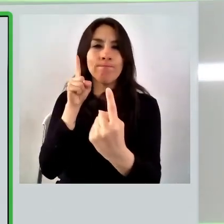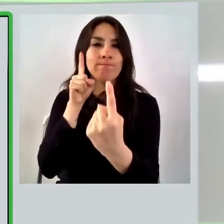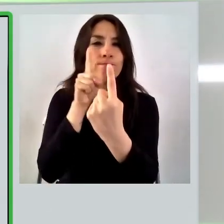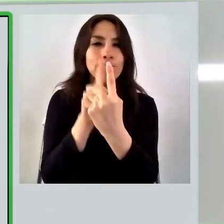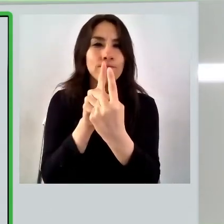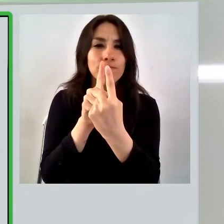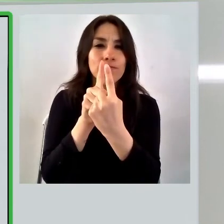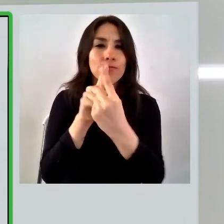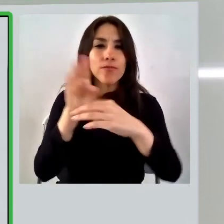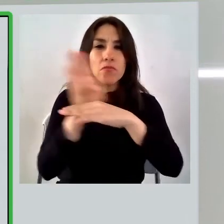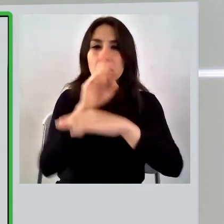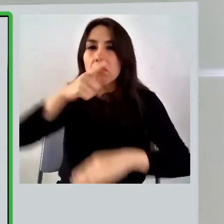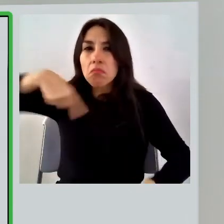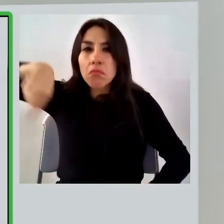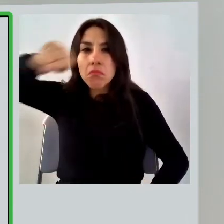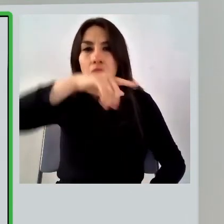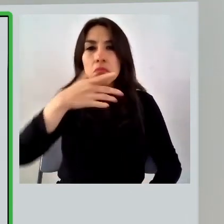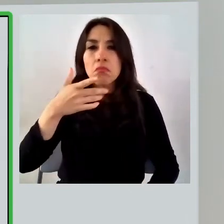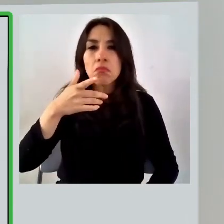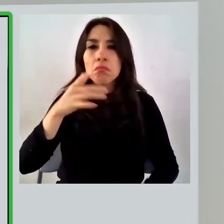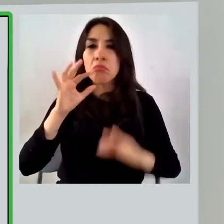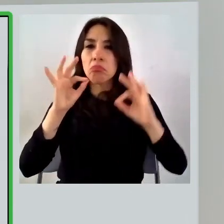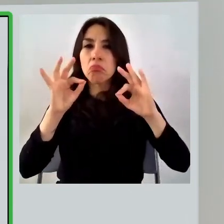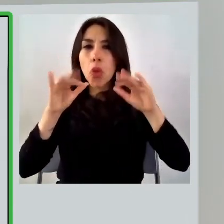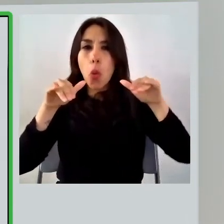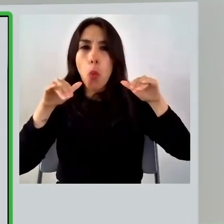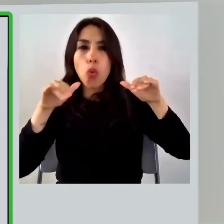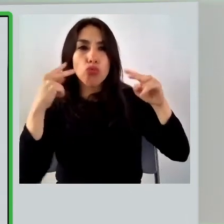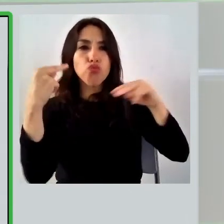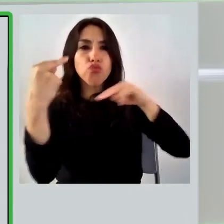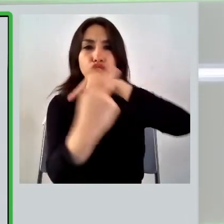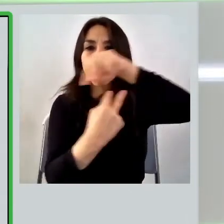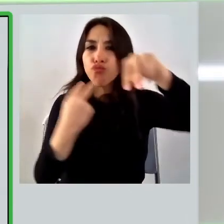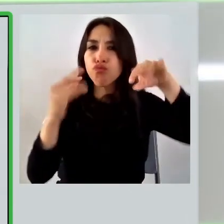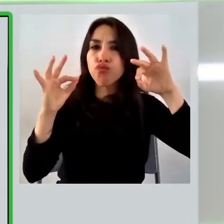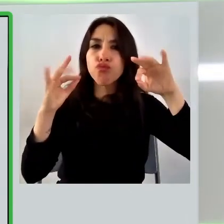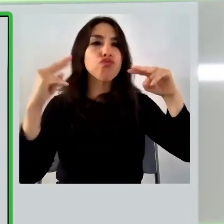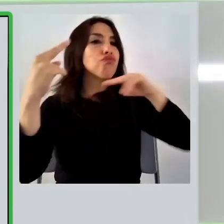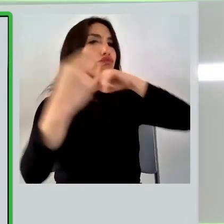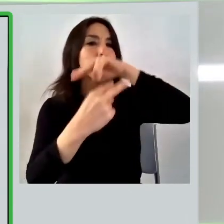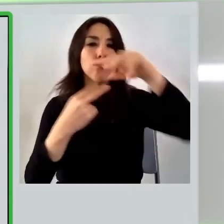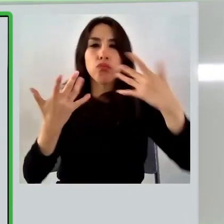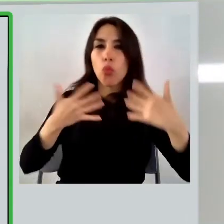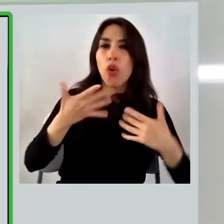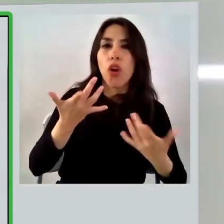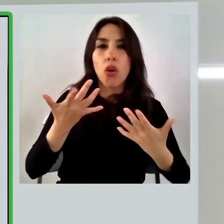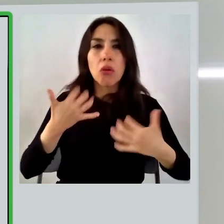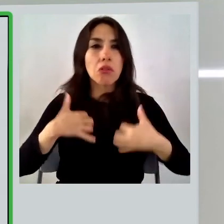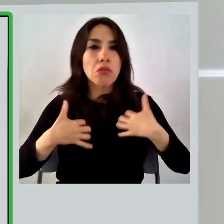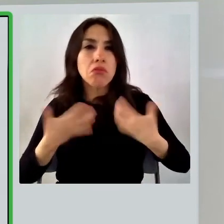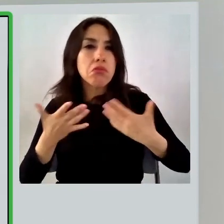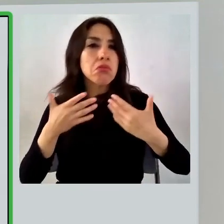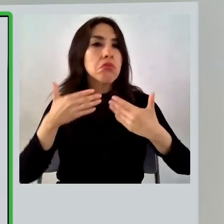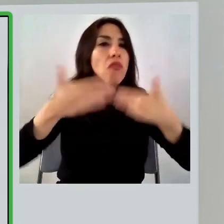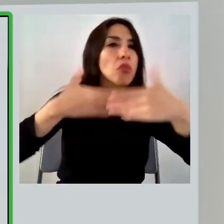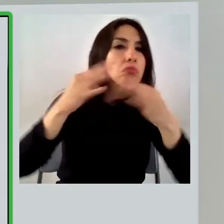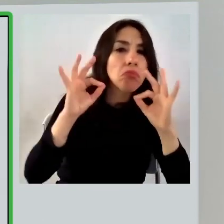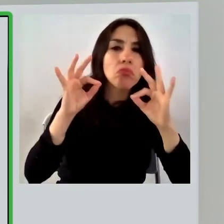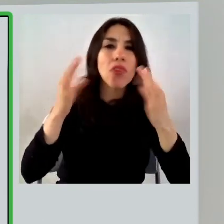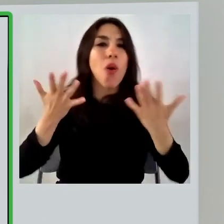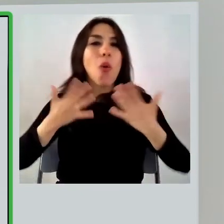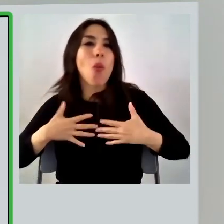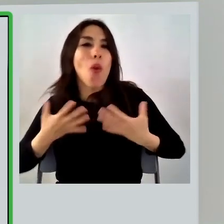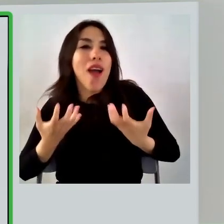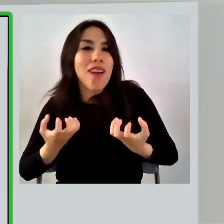you are and what you want to do? Do you have the freedom to innovate, to fail? These sorts of things. And